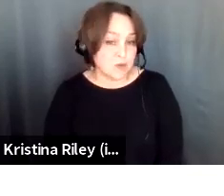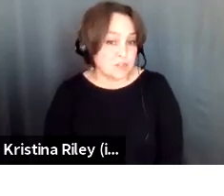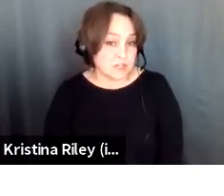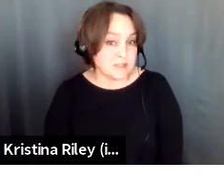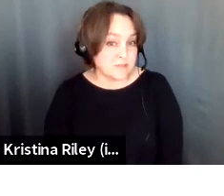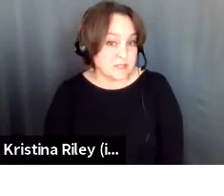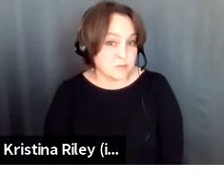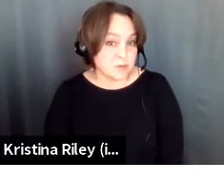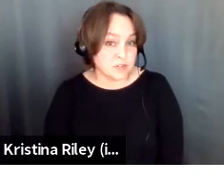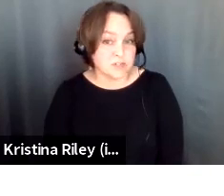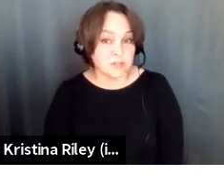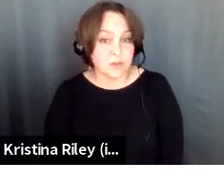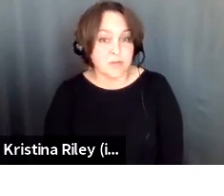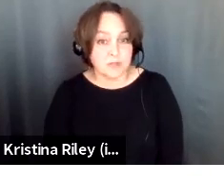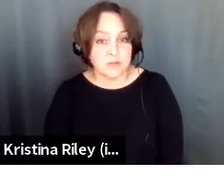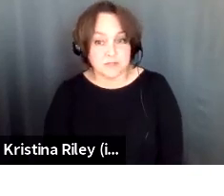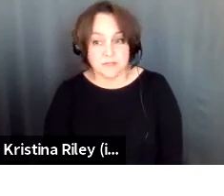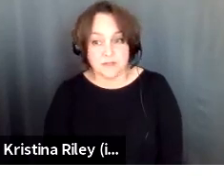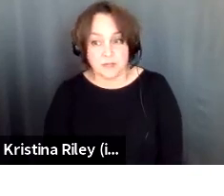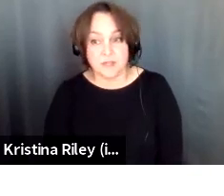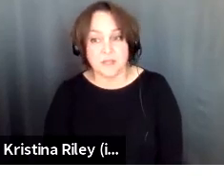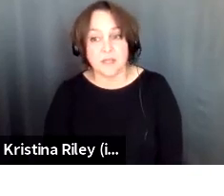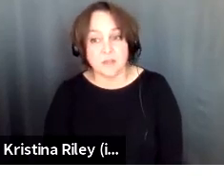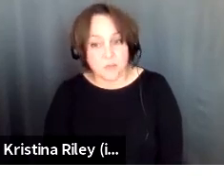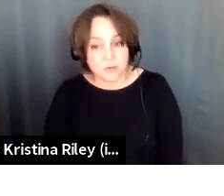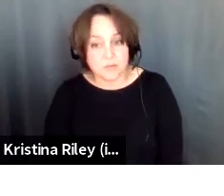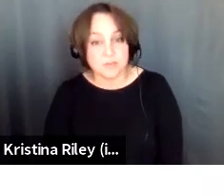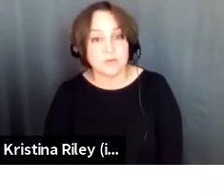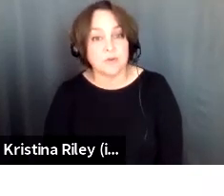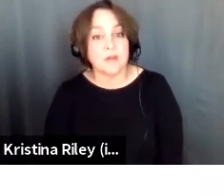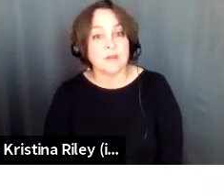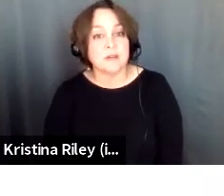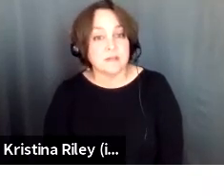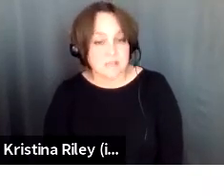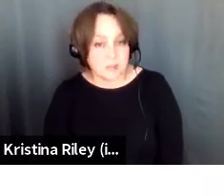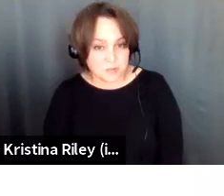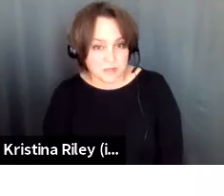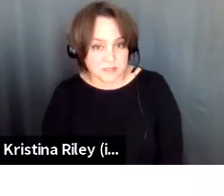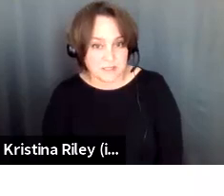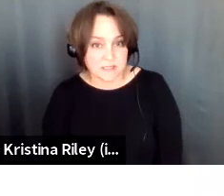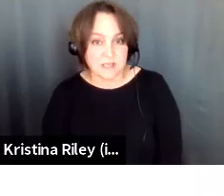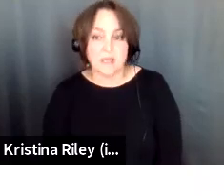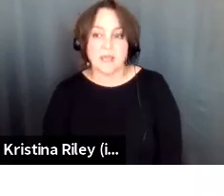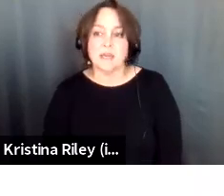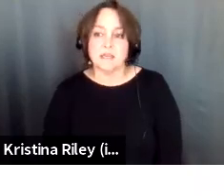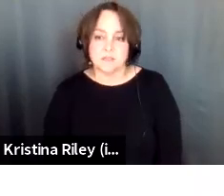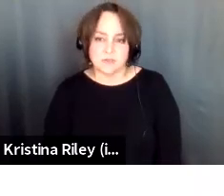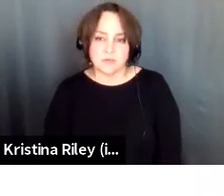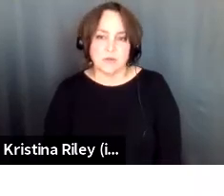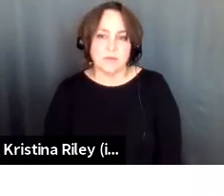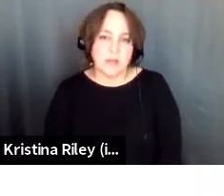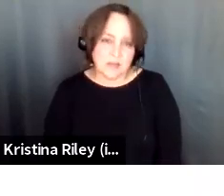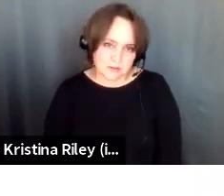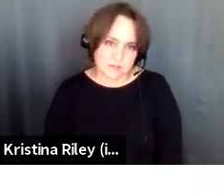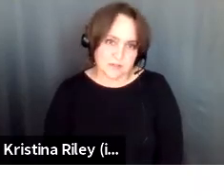This phase of the project took 3 years to develop in order to establish policies and